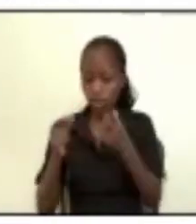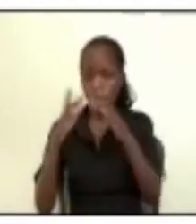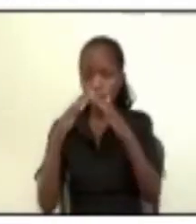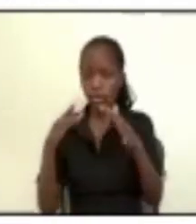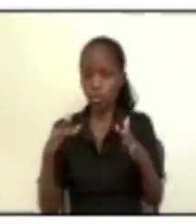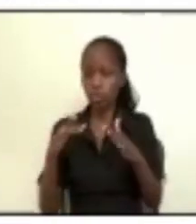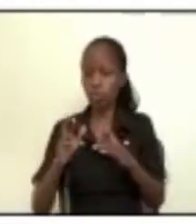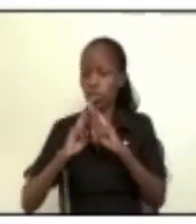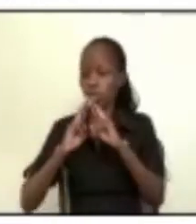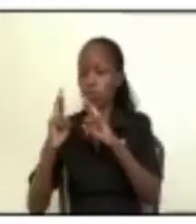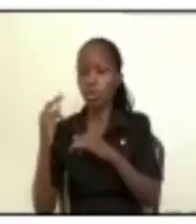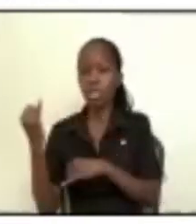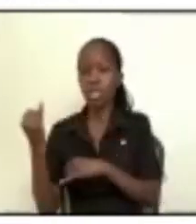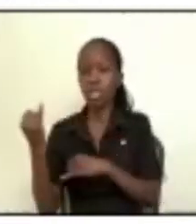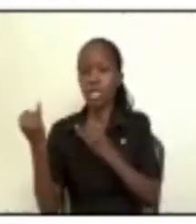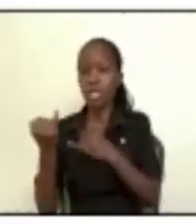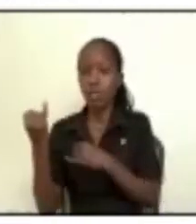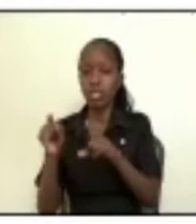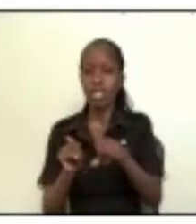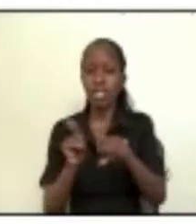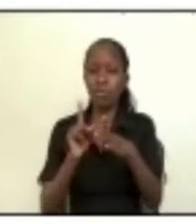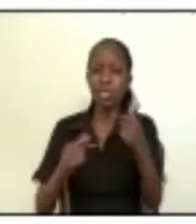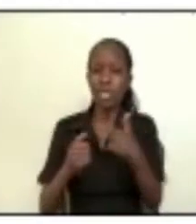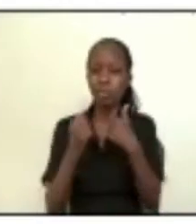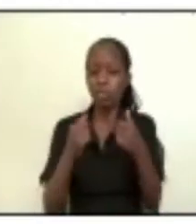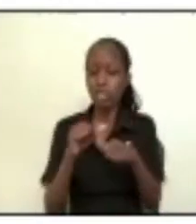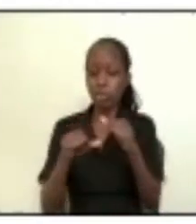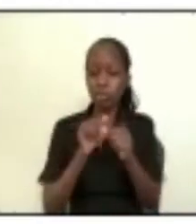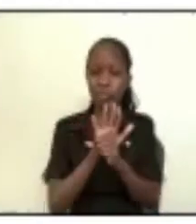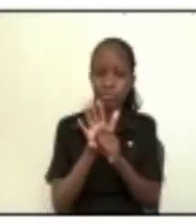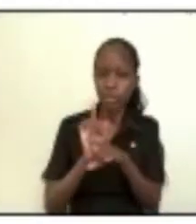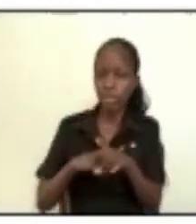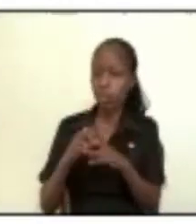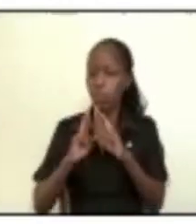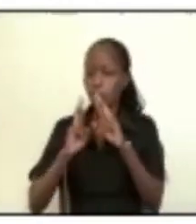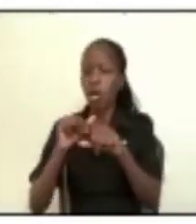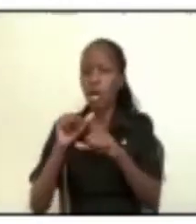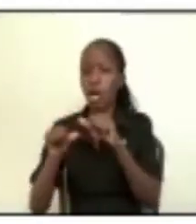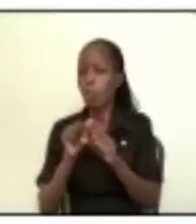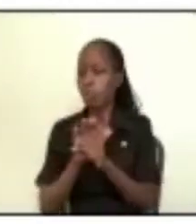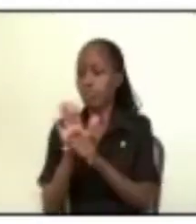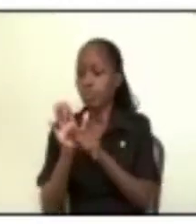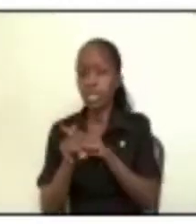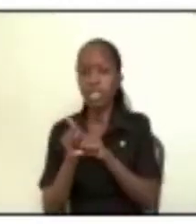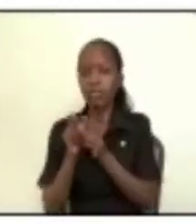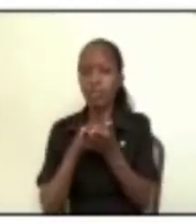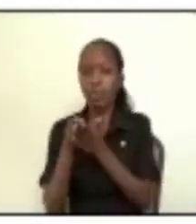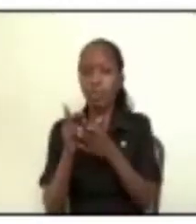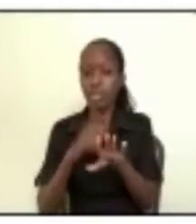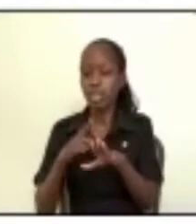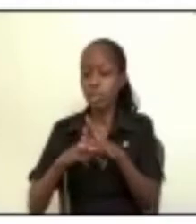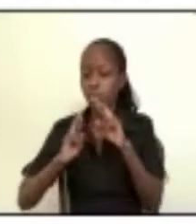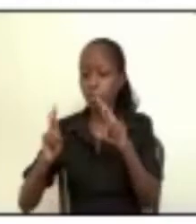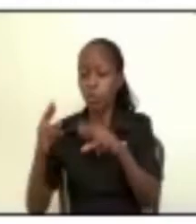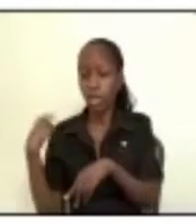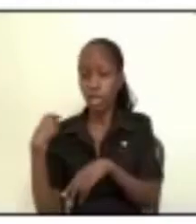independently. We saw this a lot during the COVID pandemic when it came to COVID reporting and the transparency when it came to, reporting the numbers and things